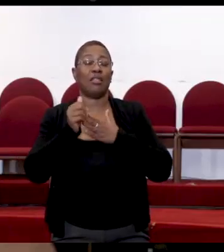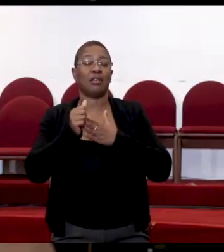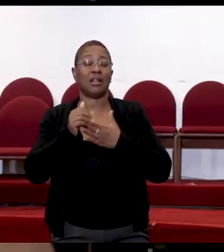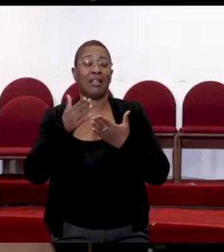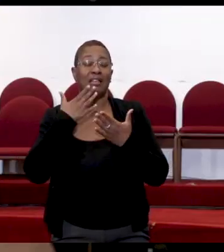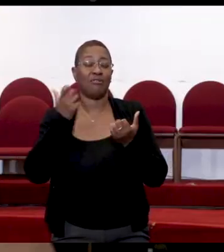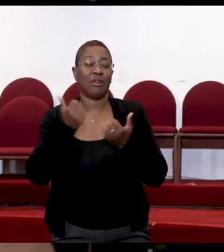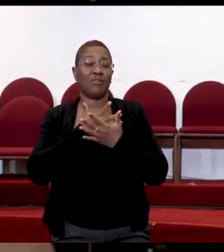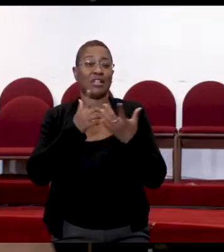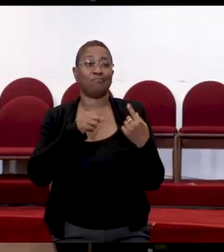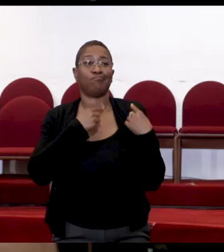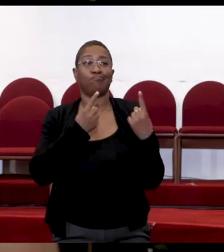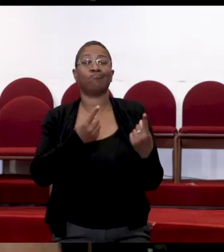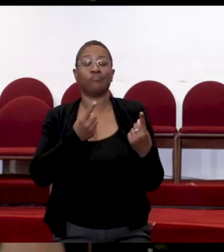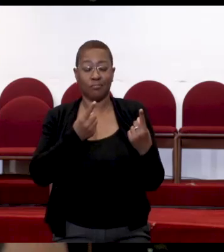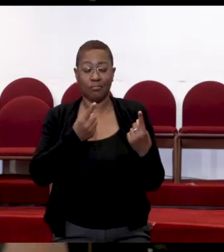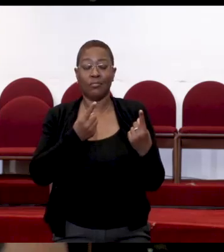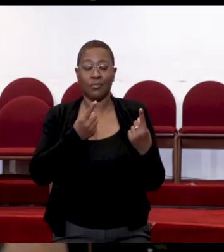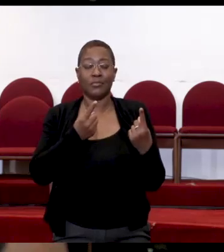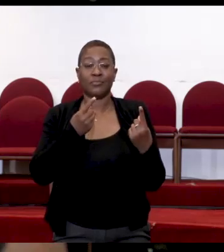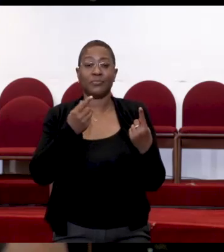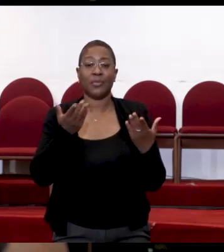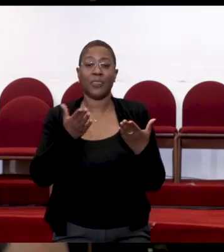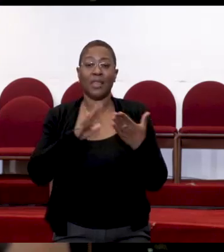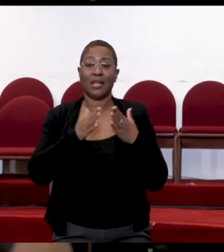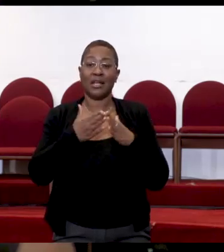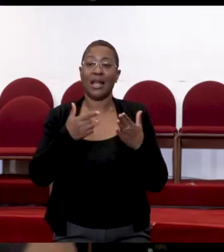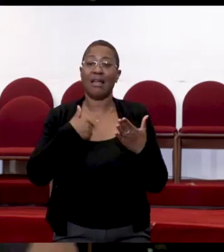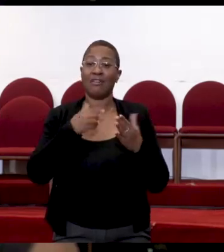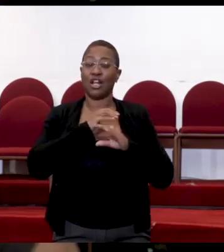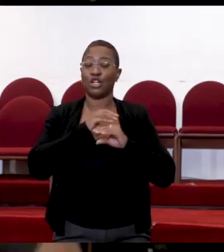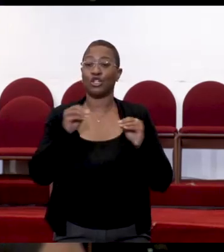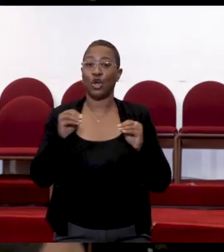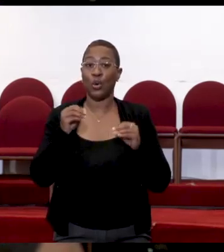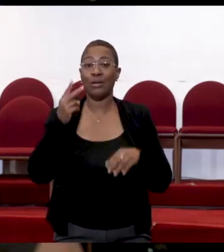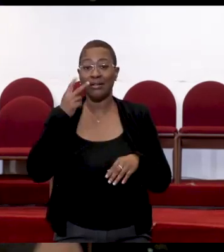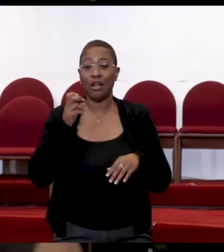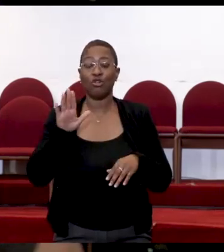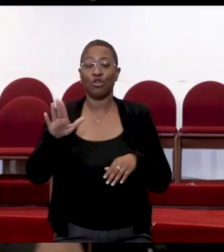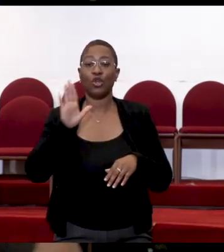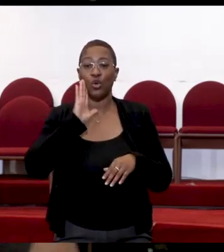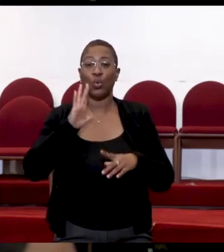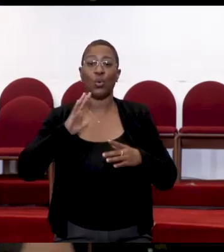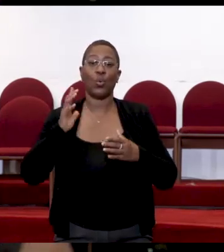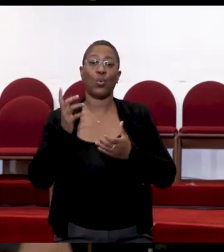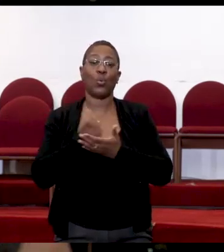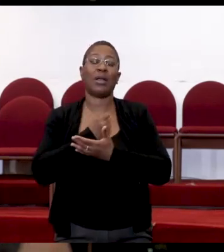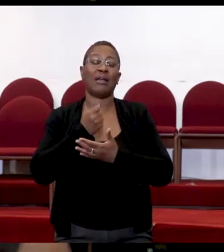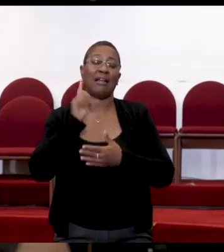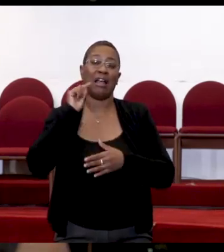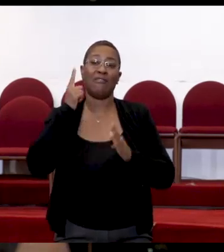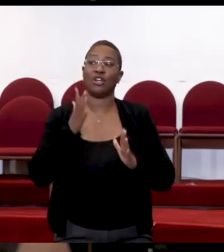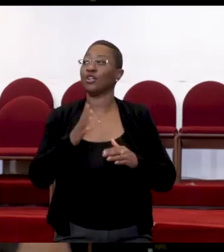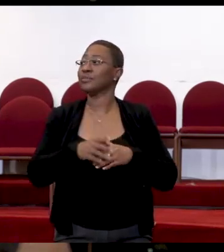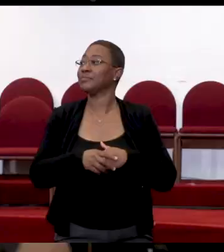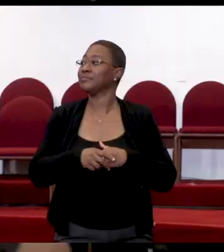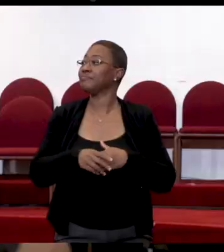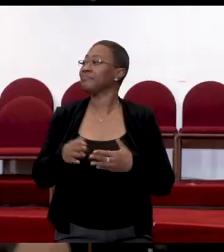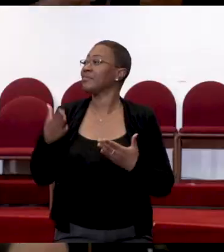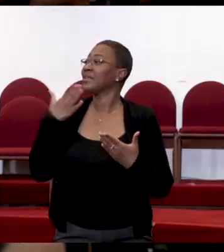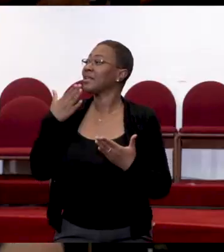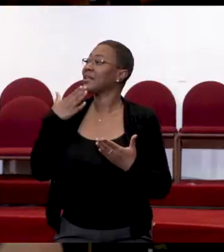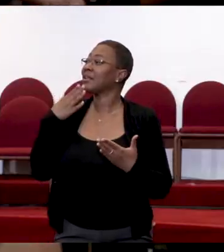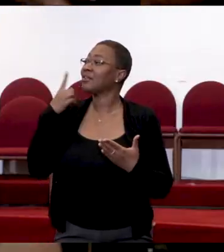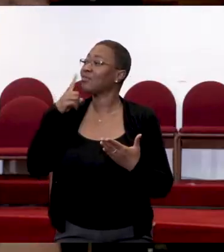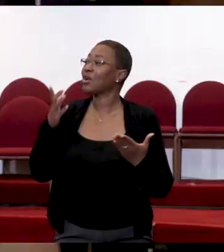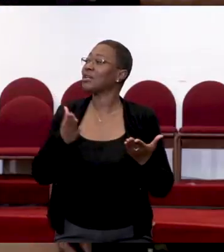you have done in our city. And I don't have not one doubt that you're going to win, Governor. Well, and thank you for